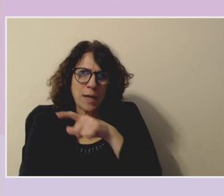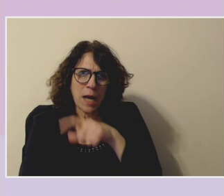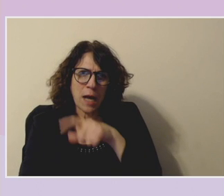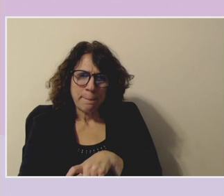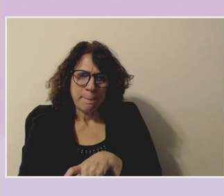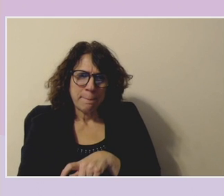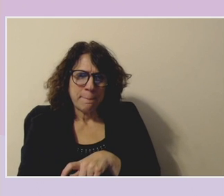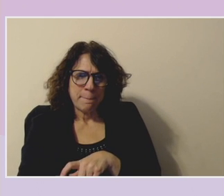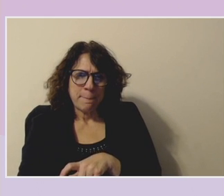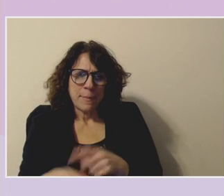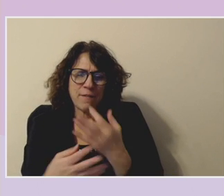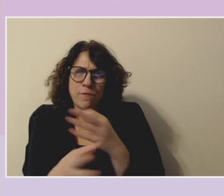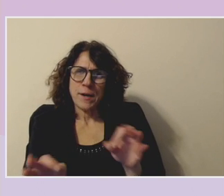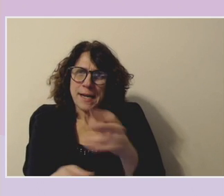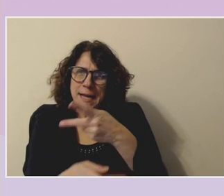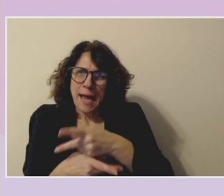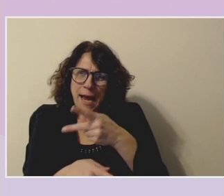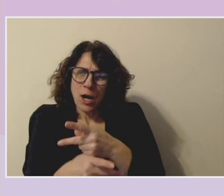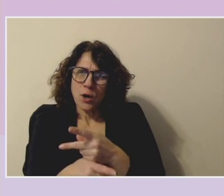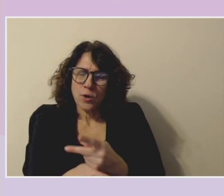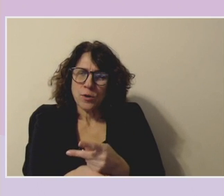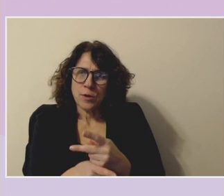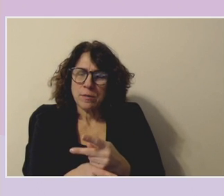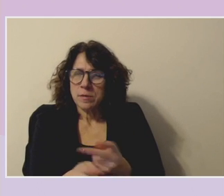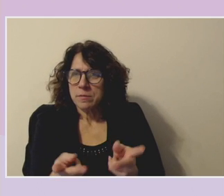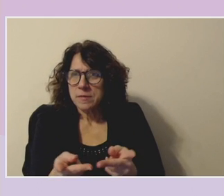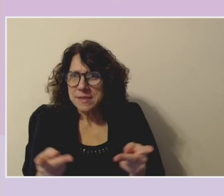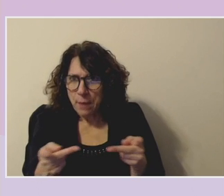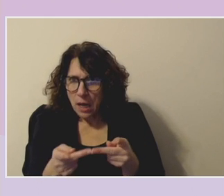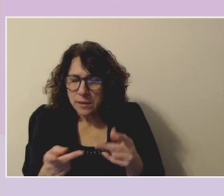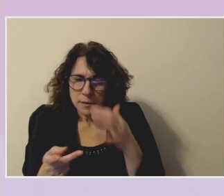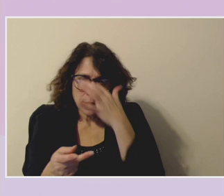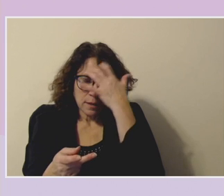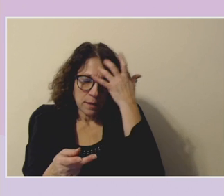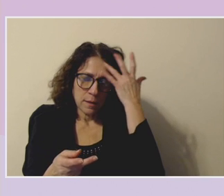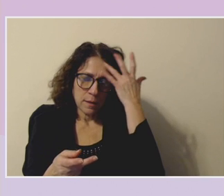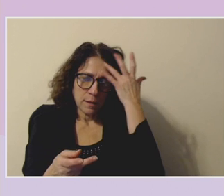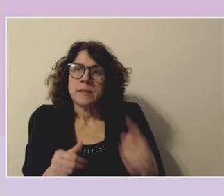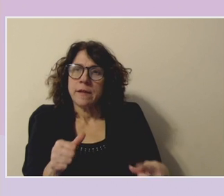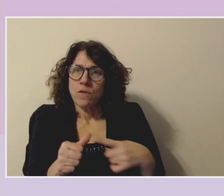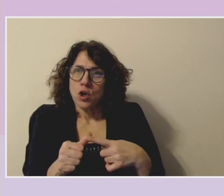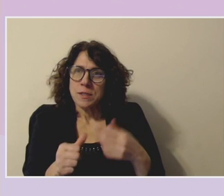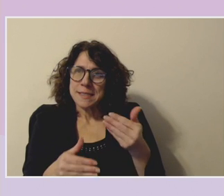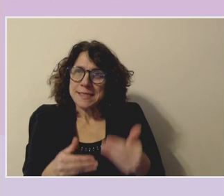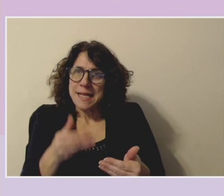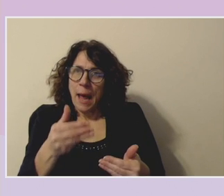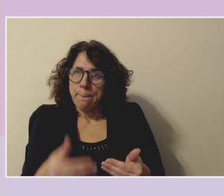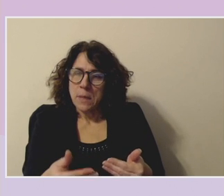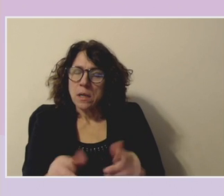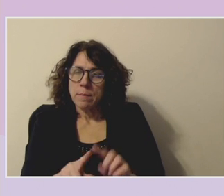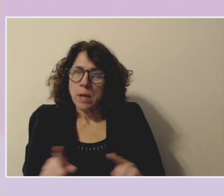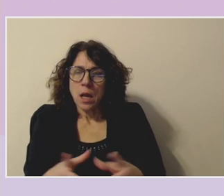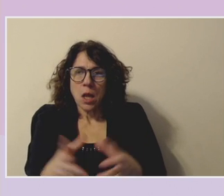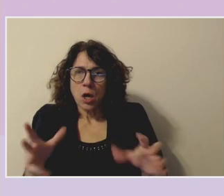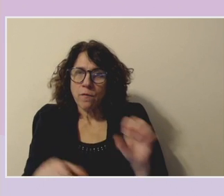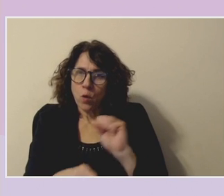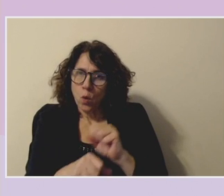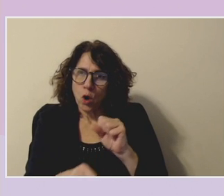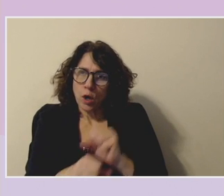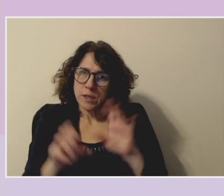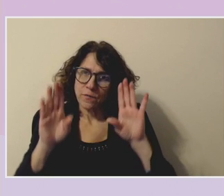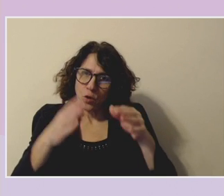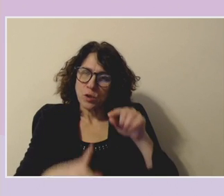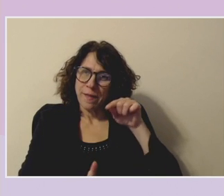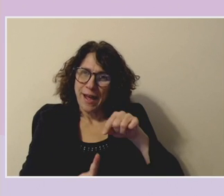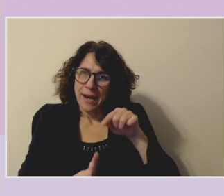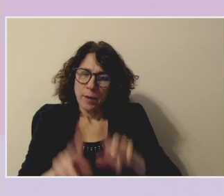So we know that's sort of the essential first step, but a lot of work goes into that, and that folks at CMS